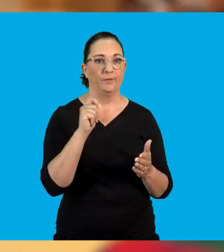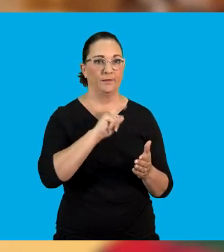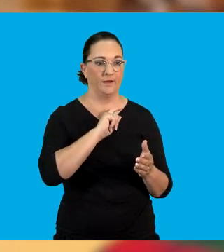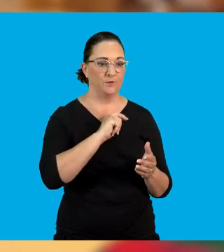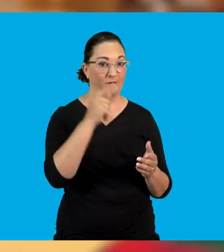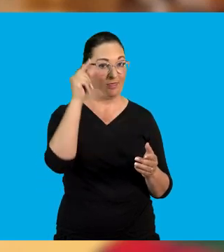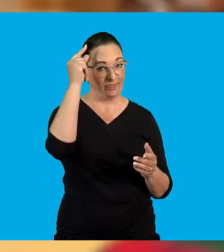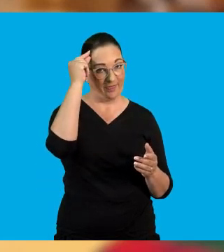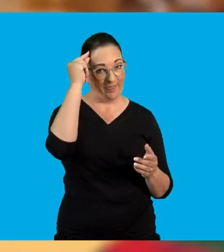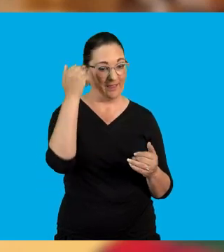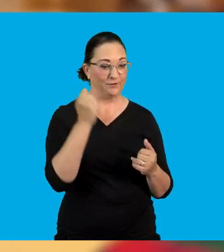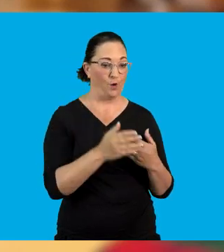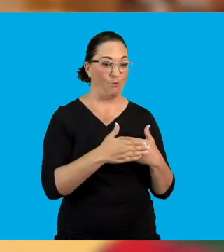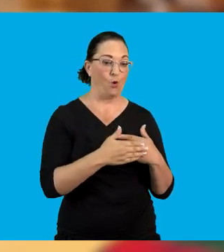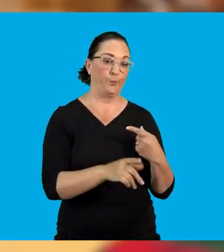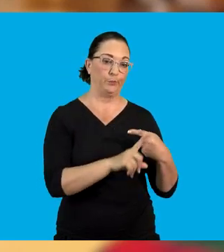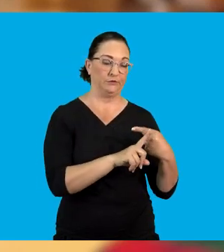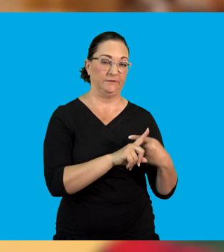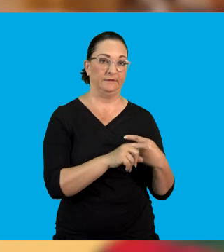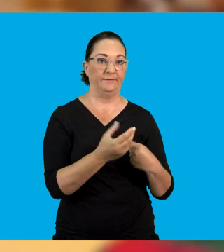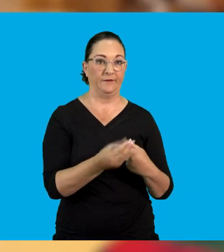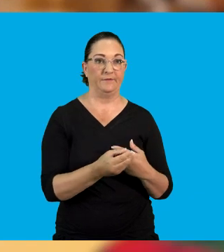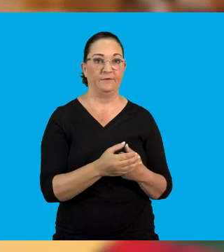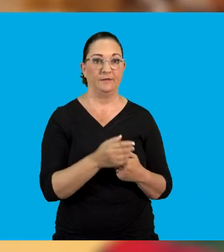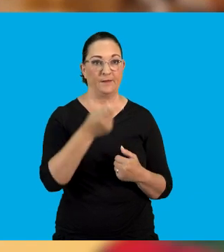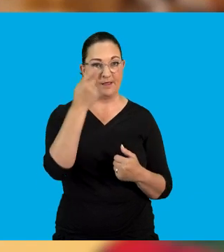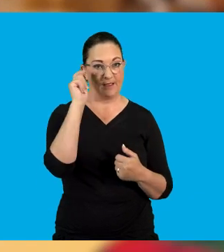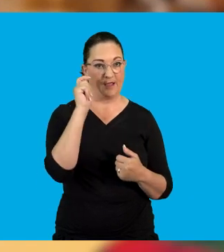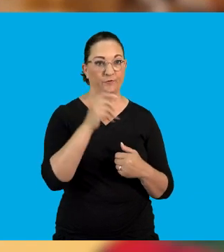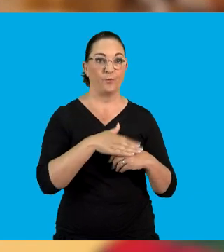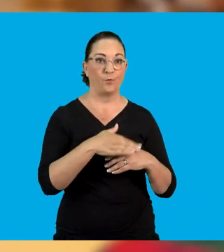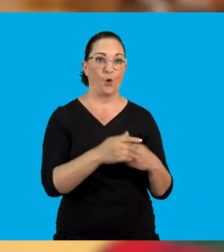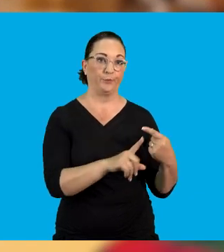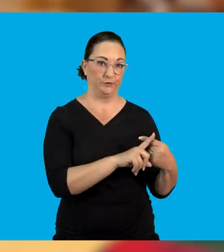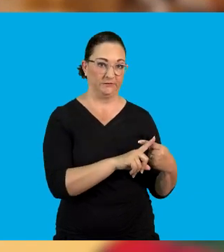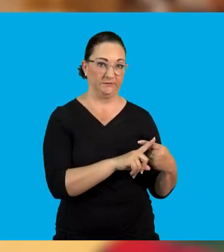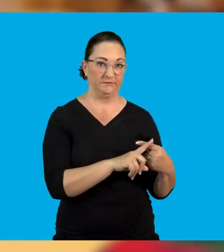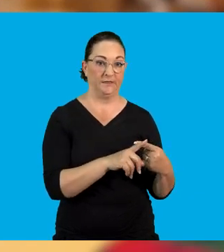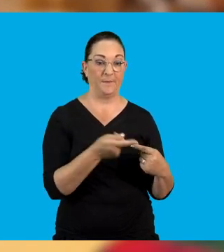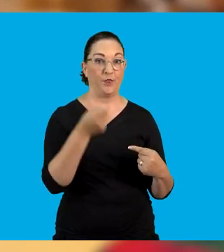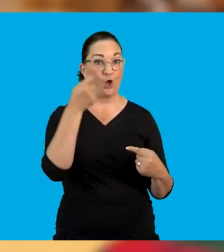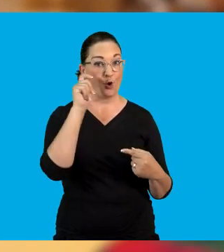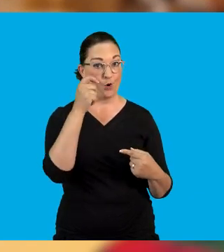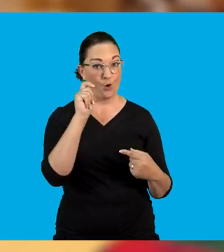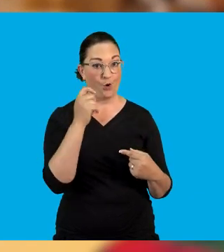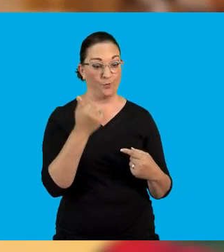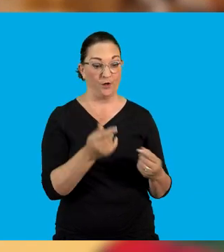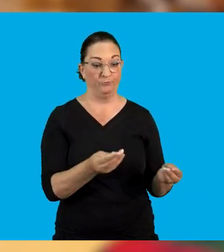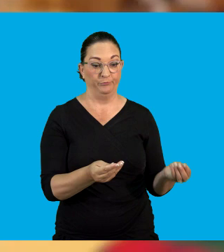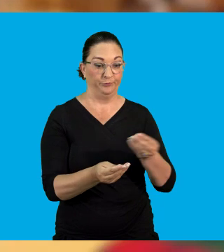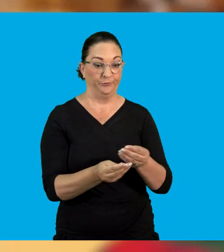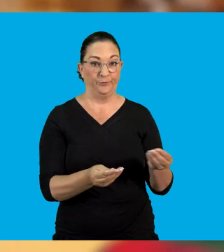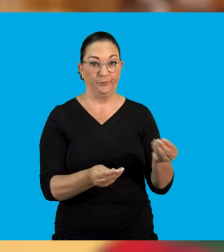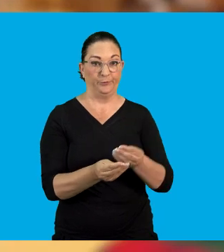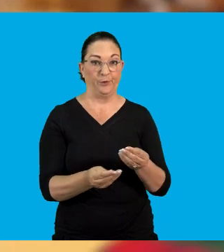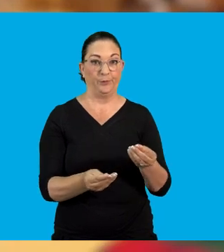will now remain with more positives than the negatives. So therefore the hair will be more positive. Now the comb, by